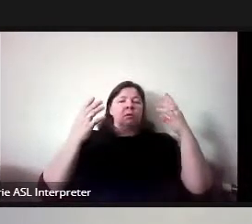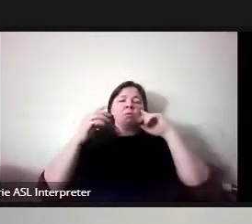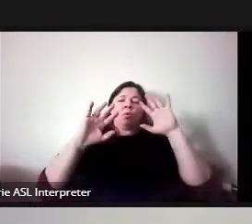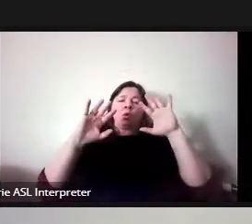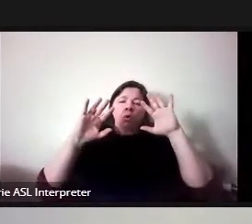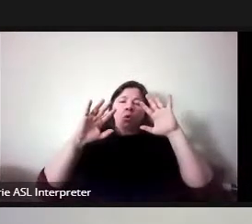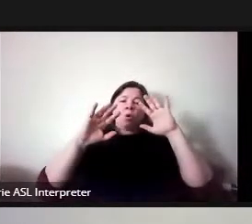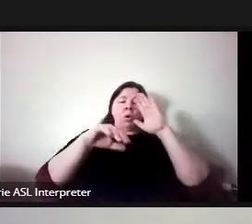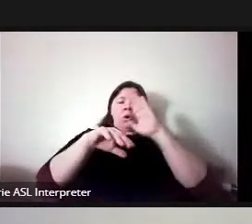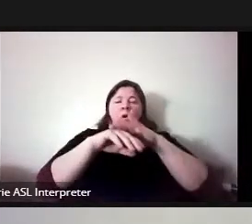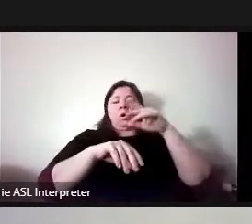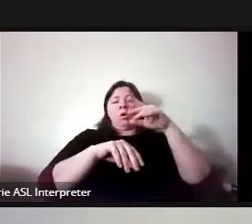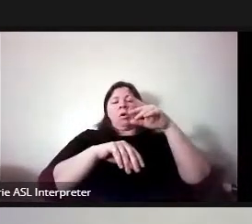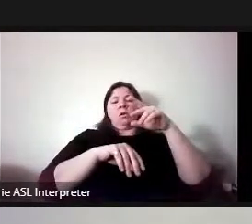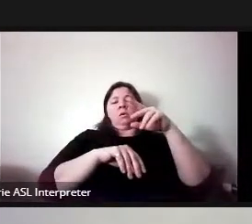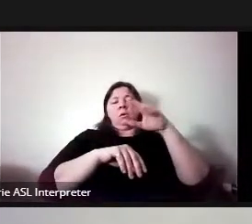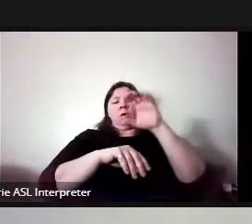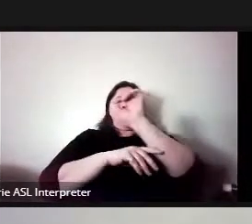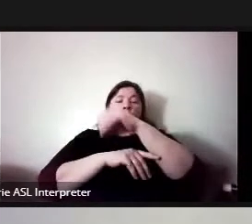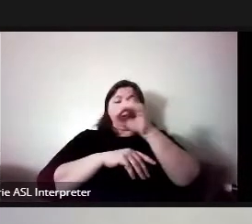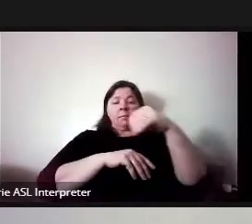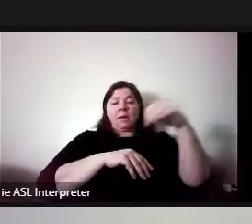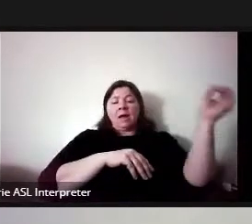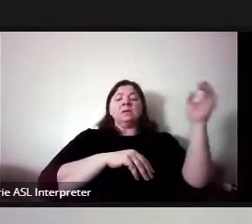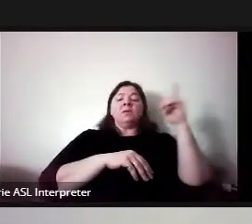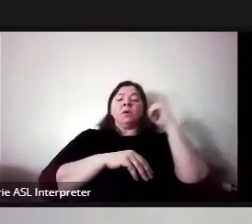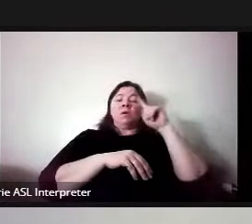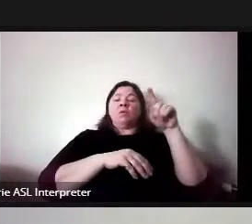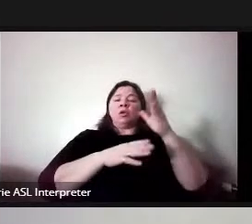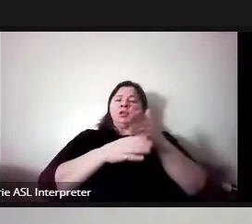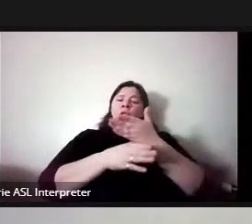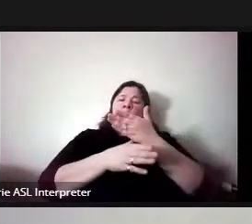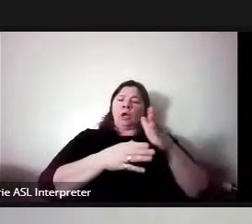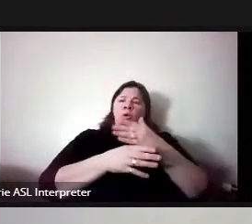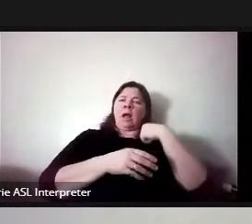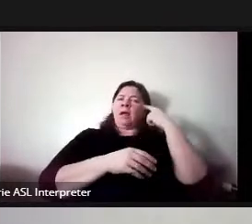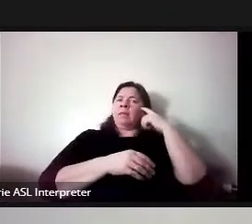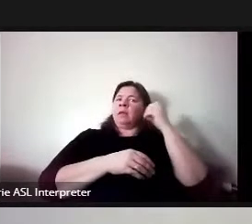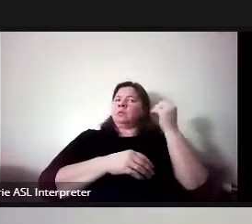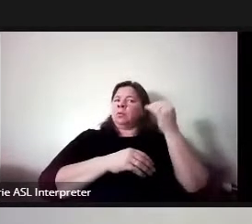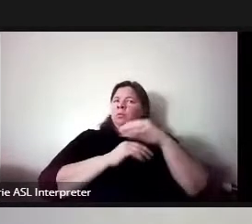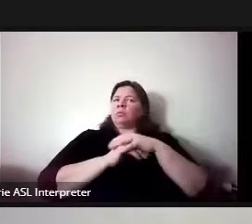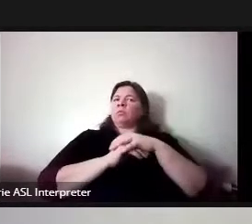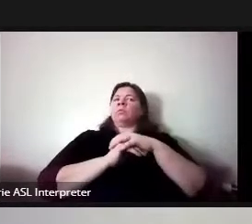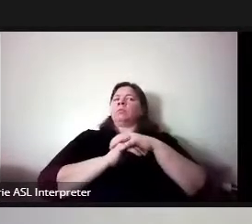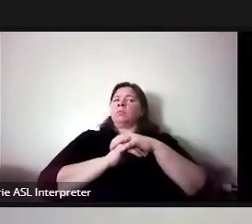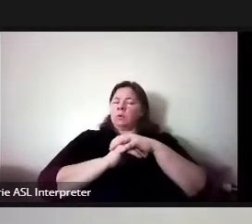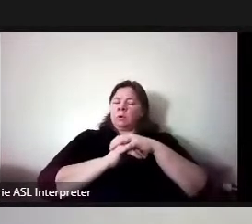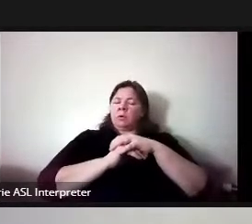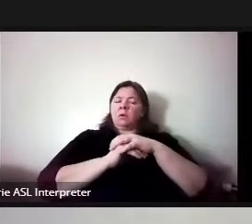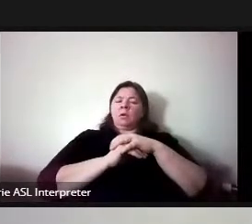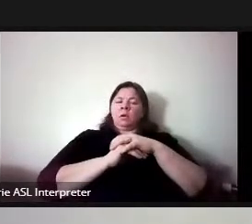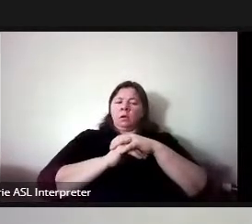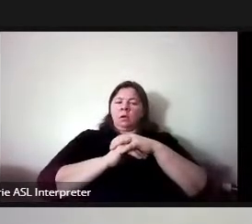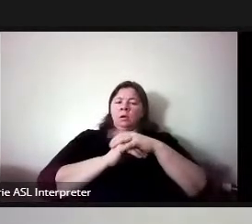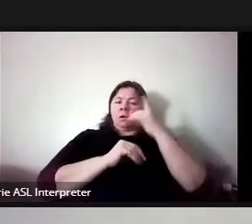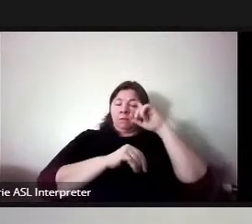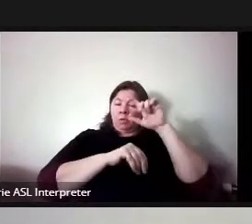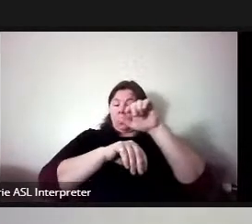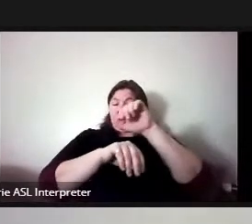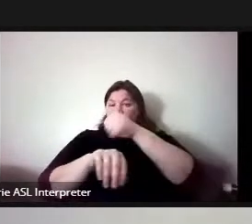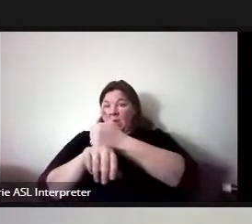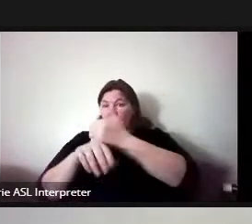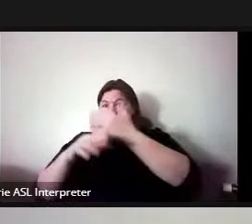Onpassive like on a sharing basis. I think so. So Okay. other than founders